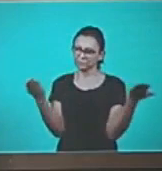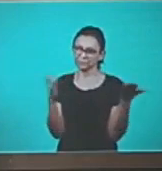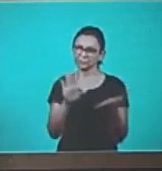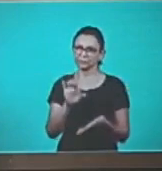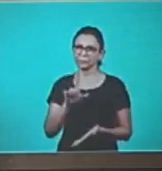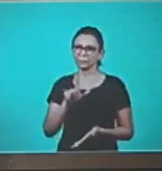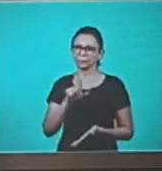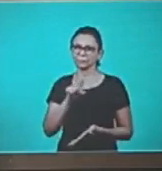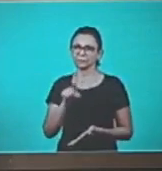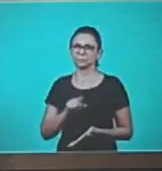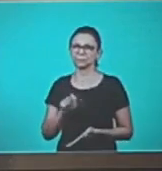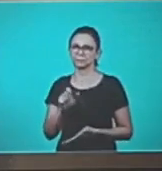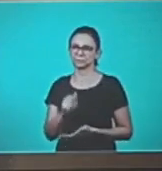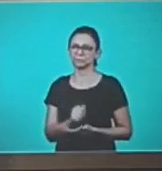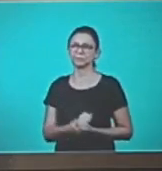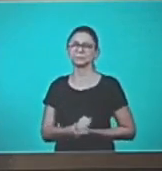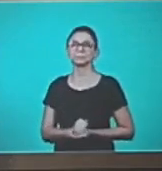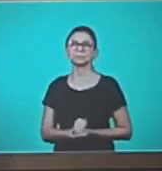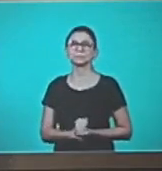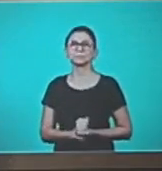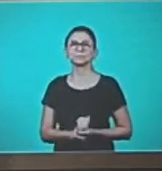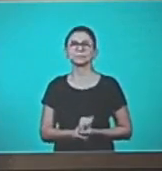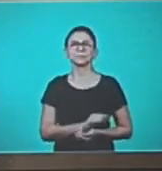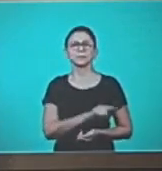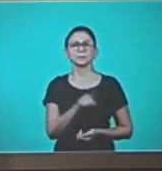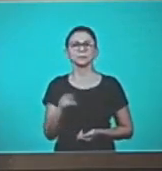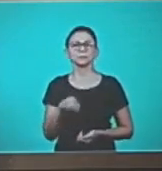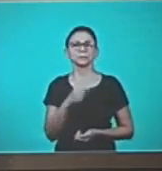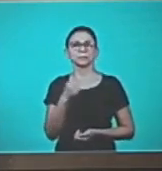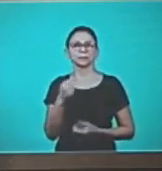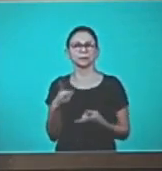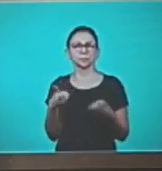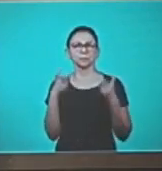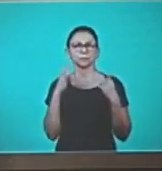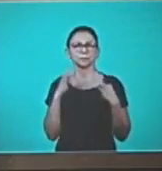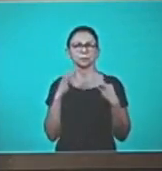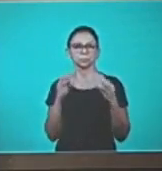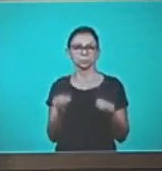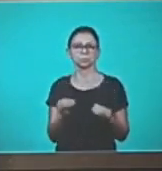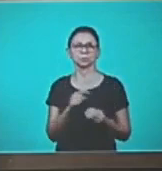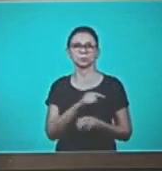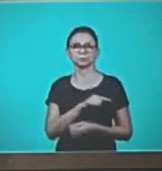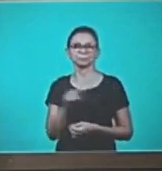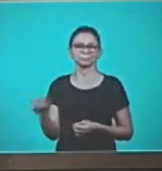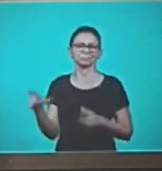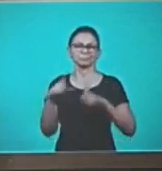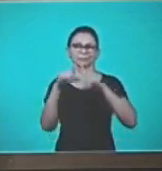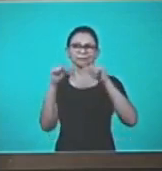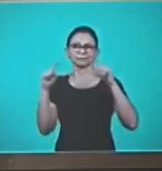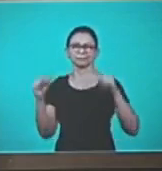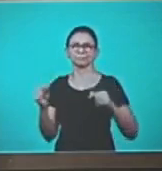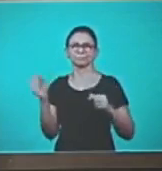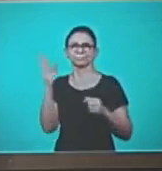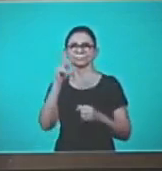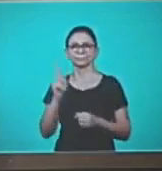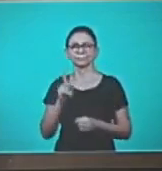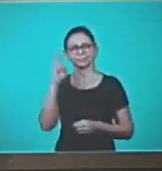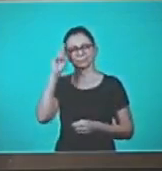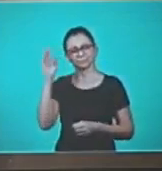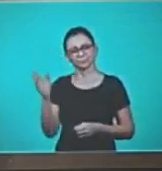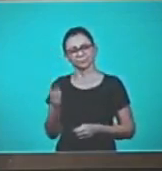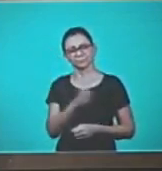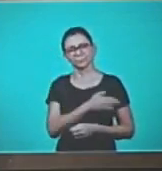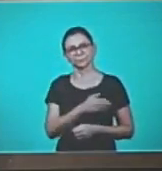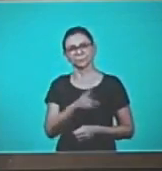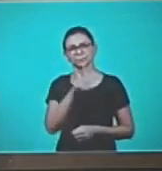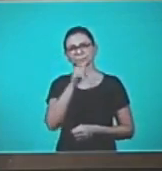greeting. Elsa, you're in Brazil. You're in the center of everything that is in the world here in Brazil, in the capital of Brazil.